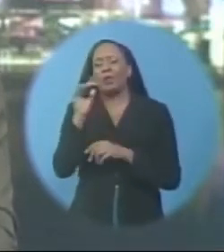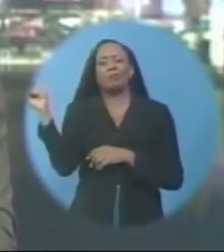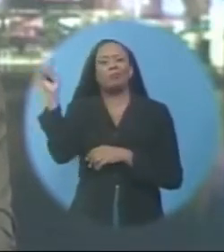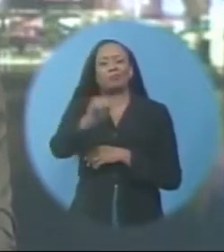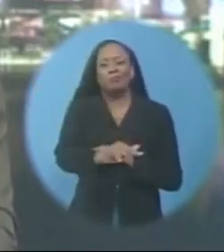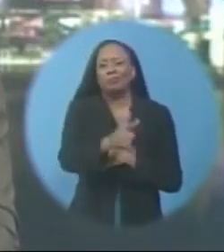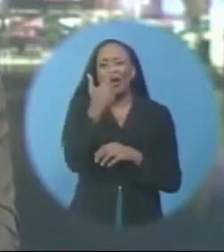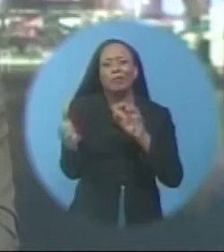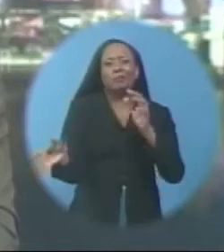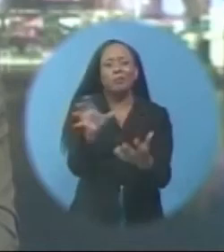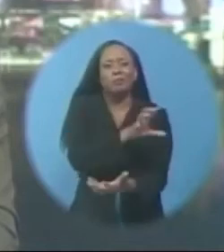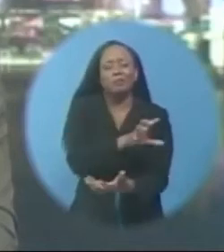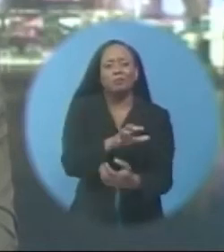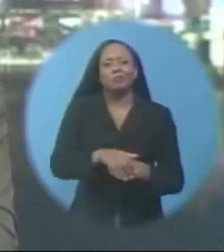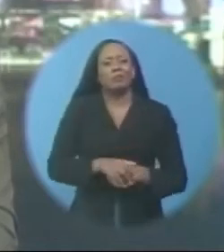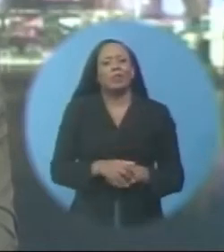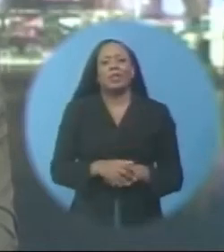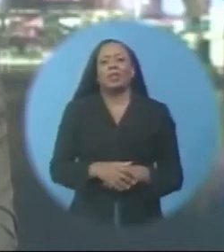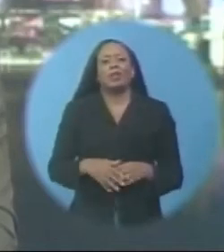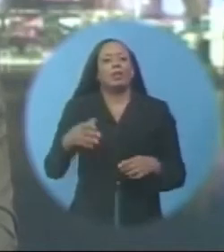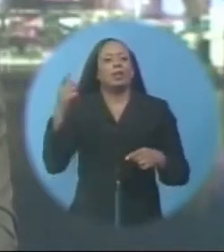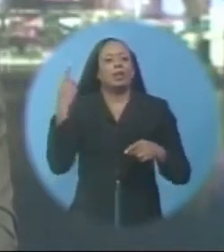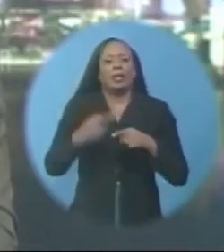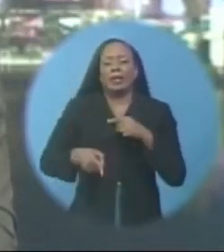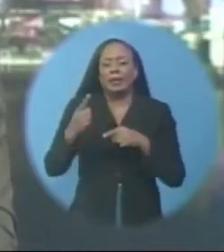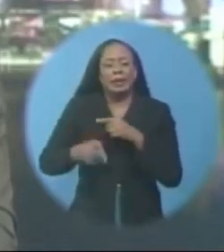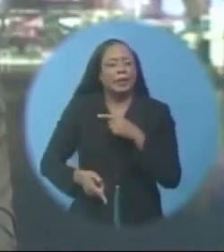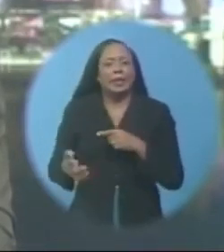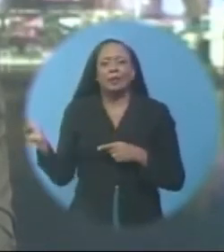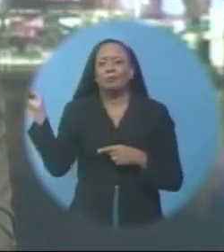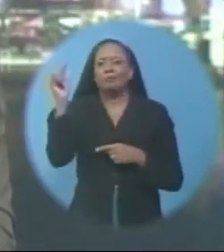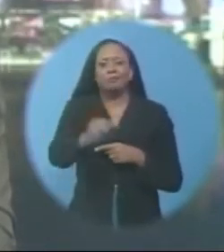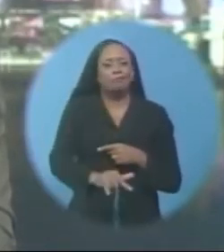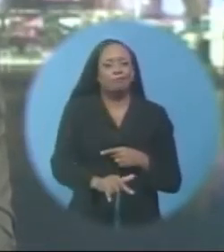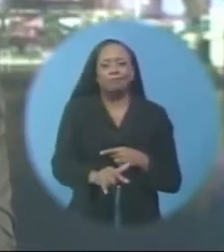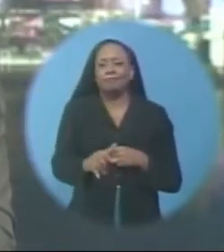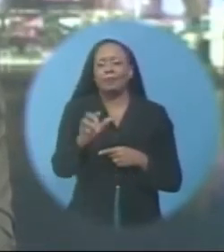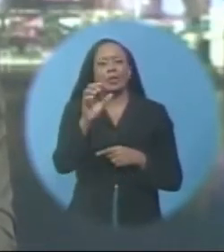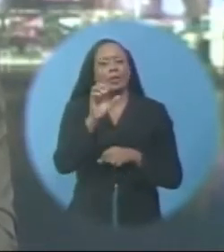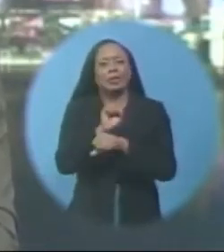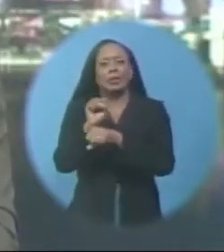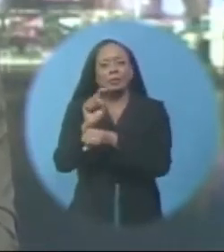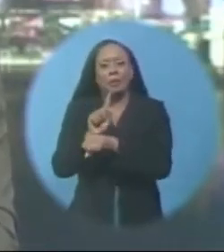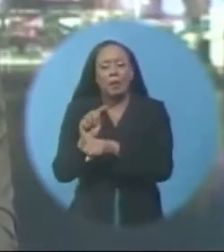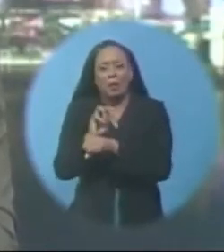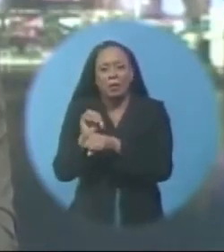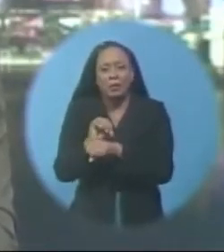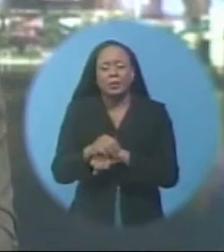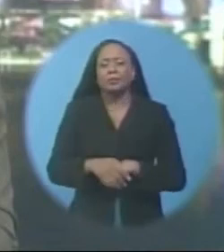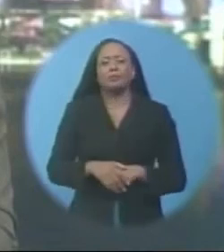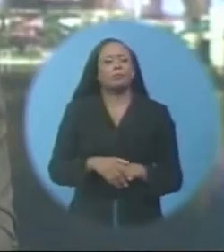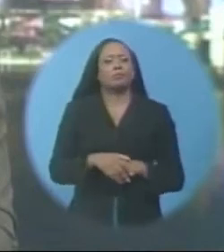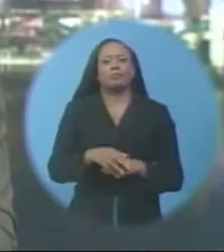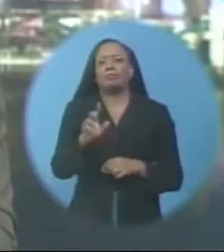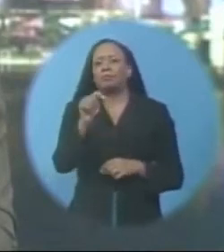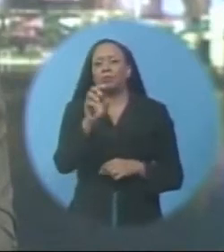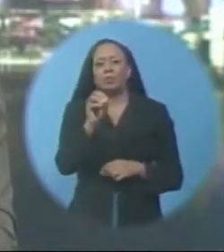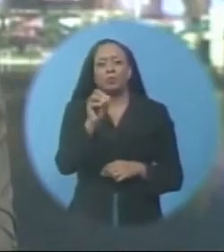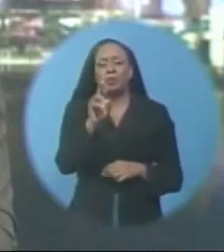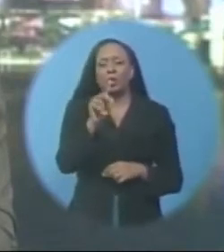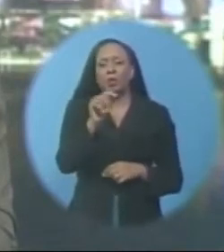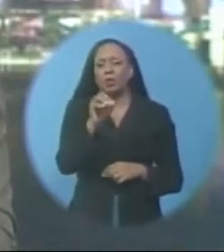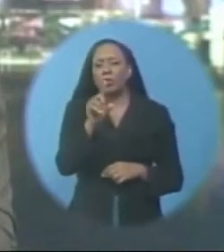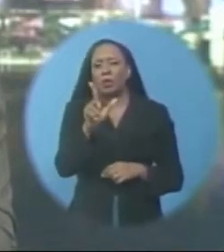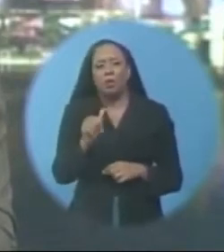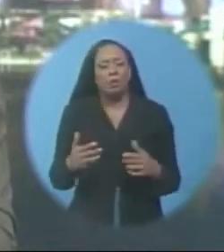as possible, but is unable to operate commercially into St. Martin and Tortola. She adds that regional travel is very